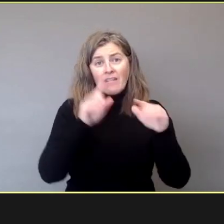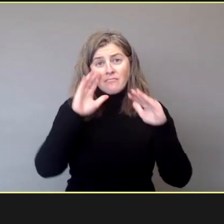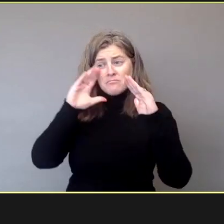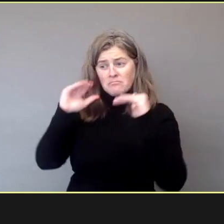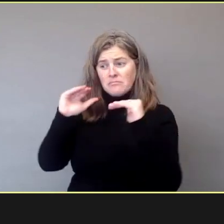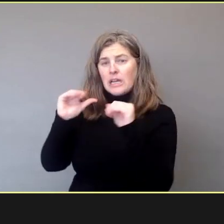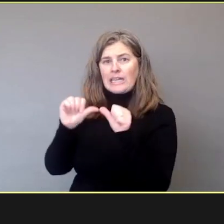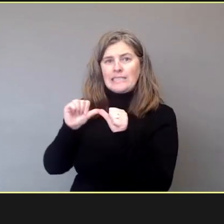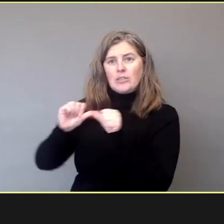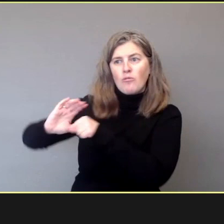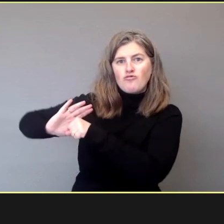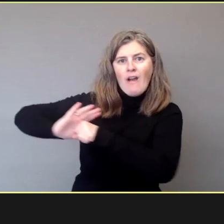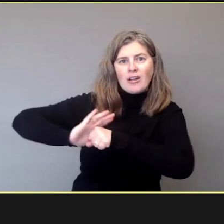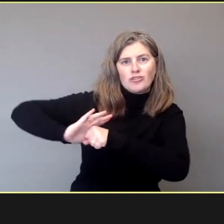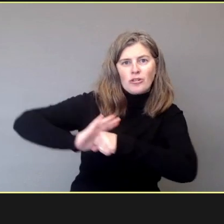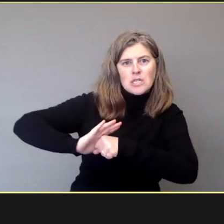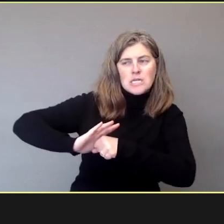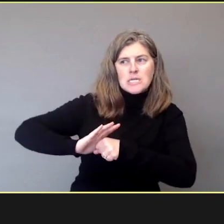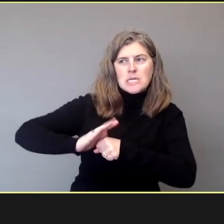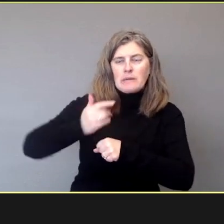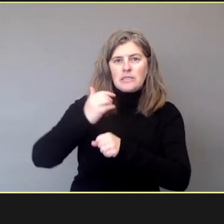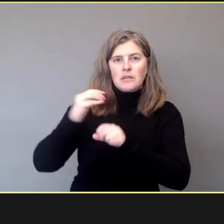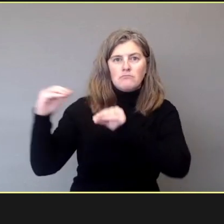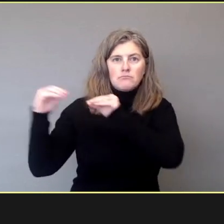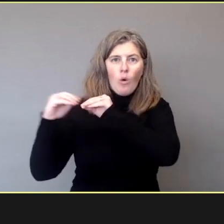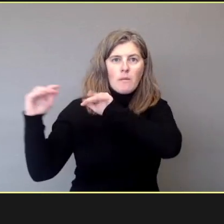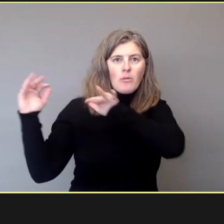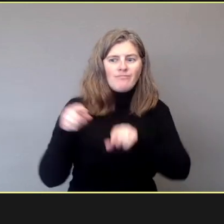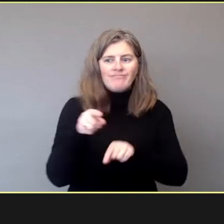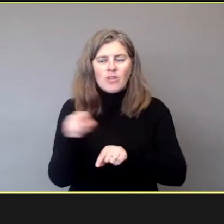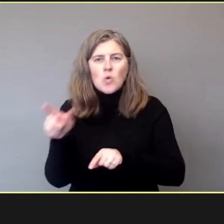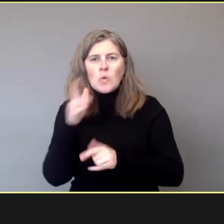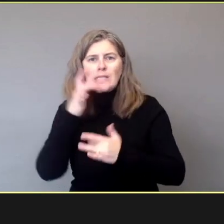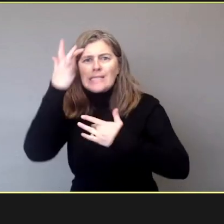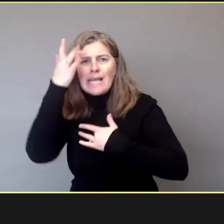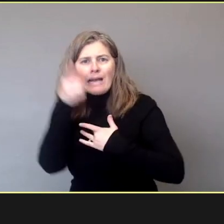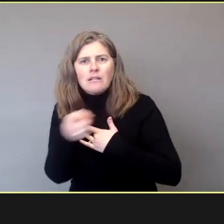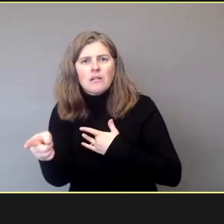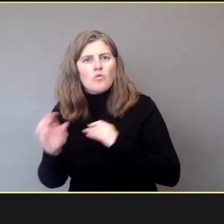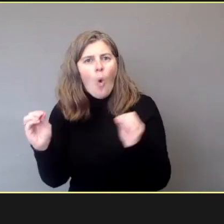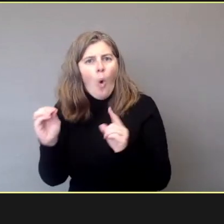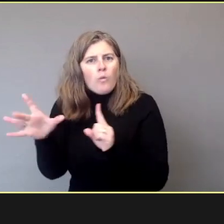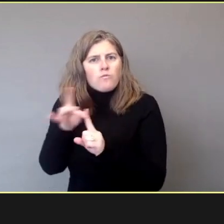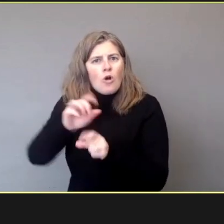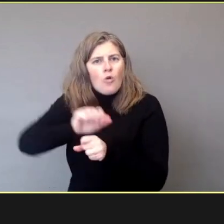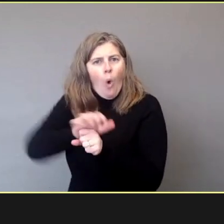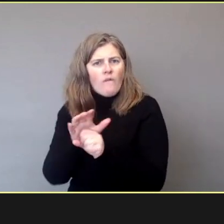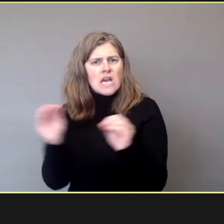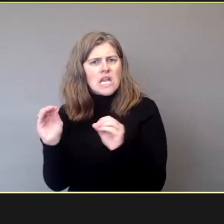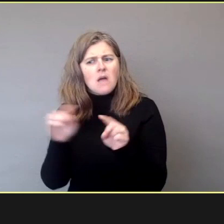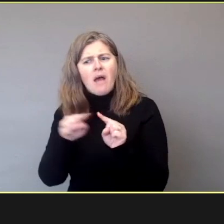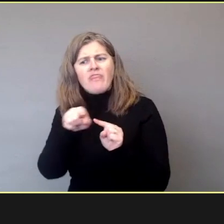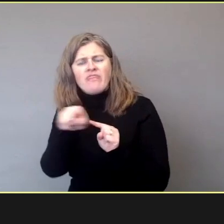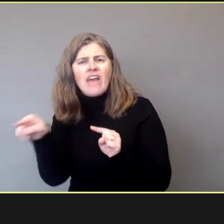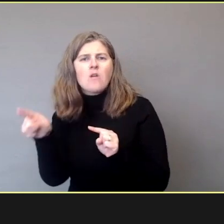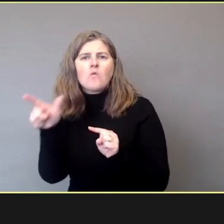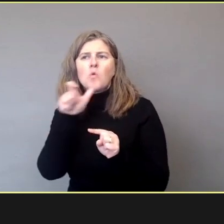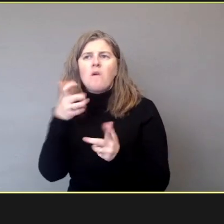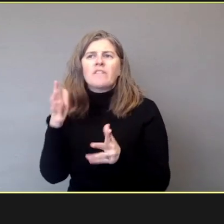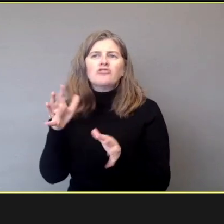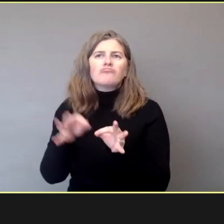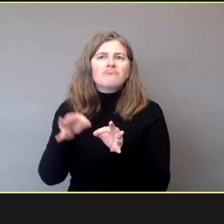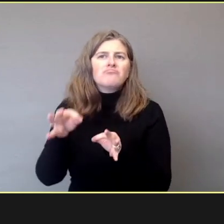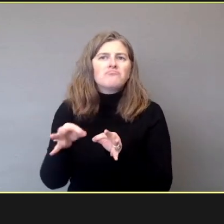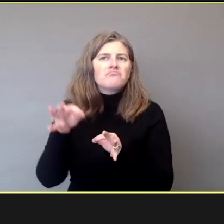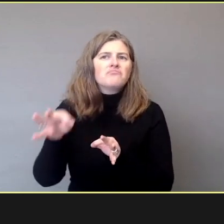continued pressure due to large volumes of non-COVID patients, patients who have either deferred care